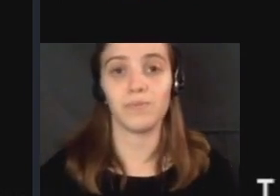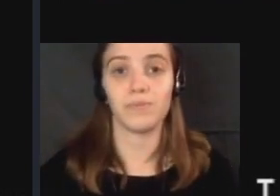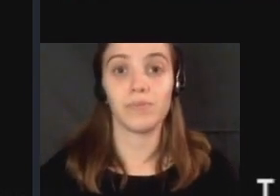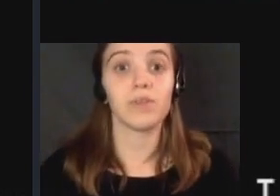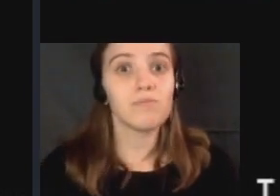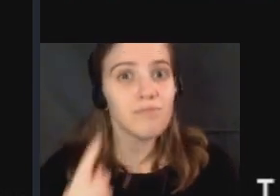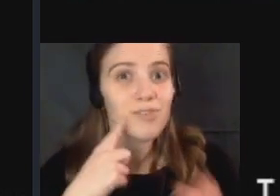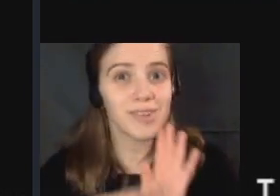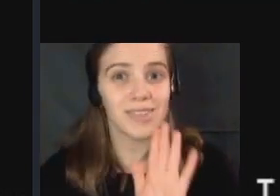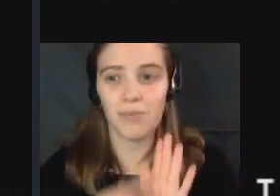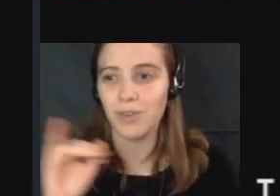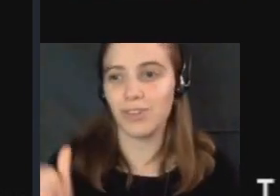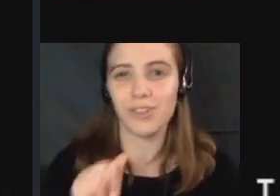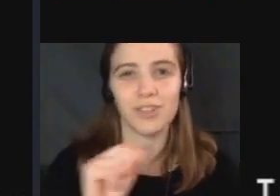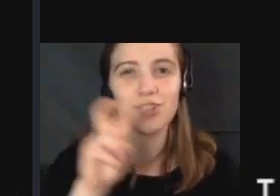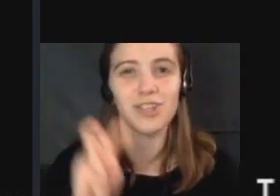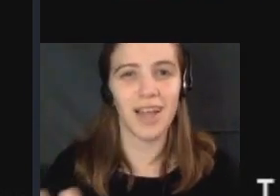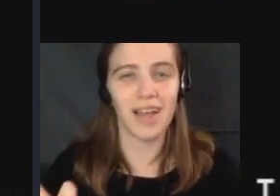Jazz